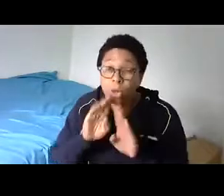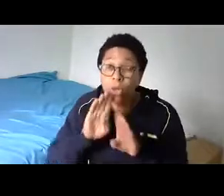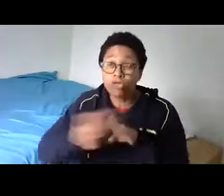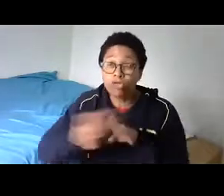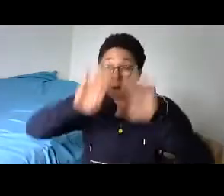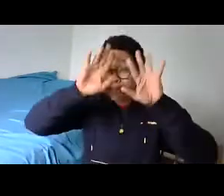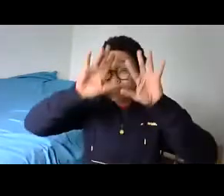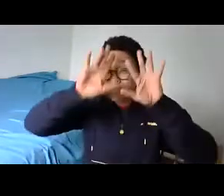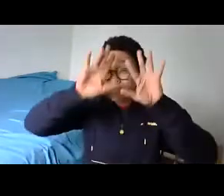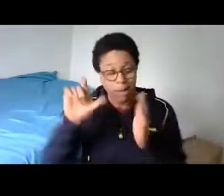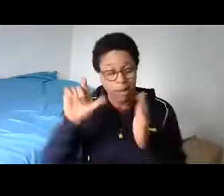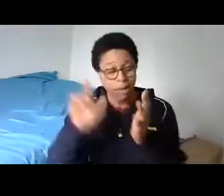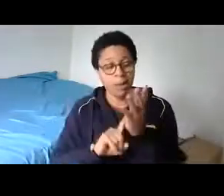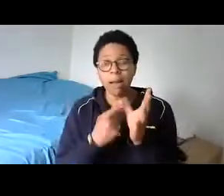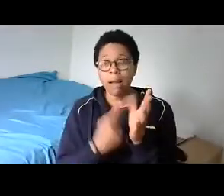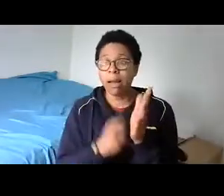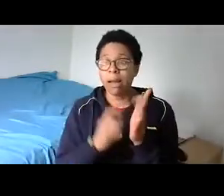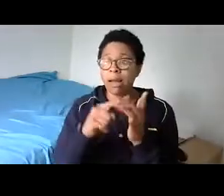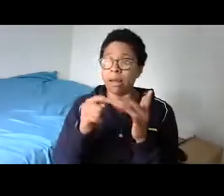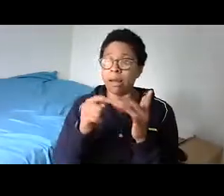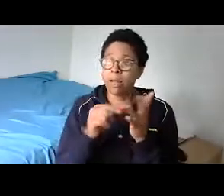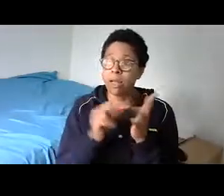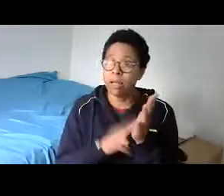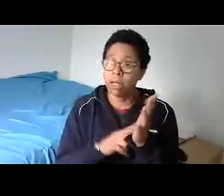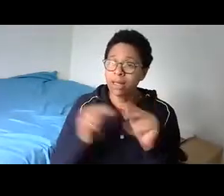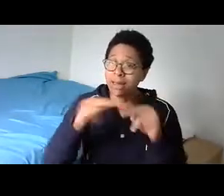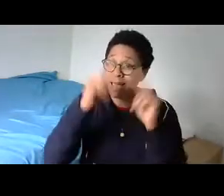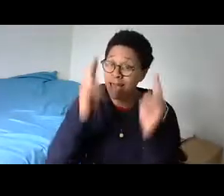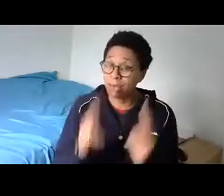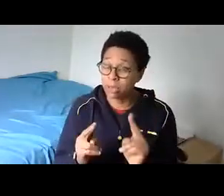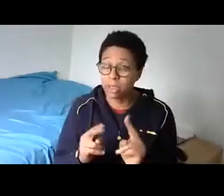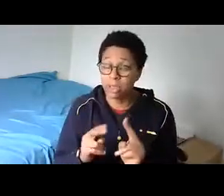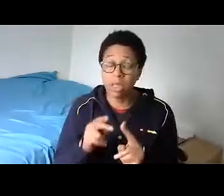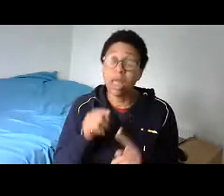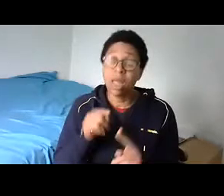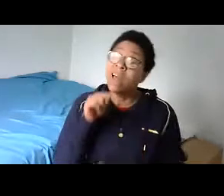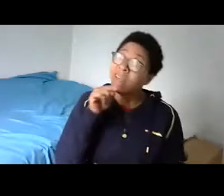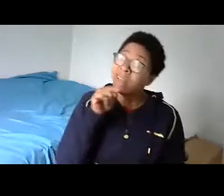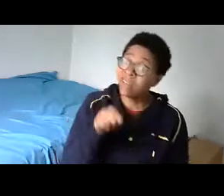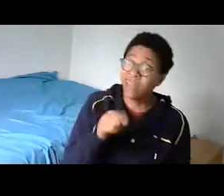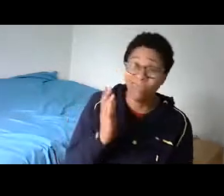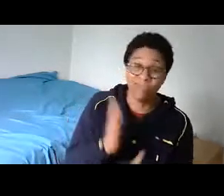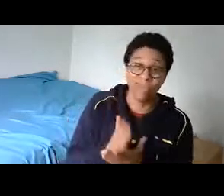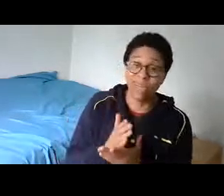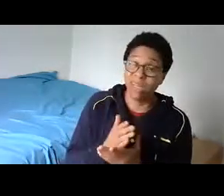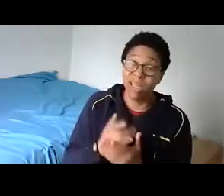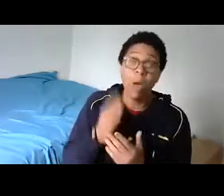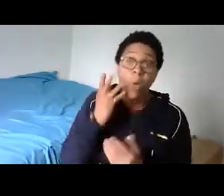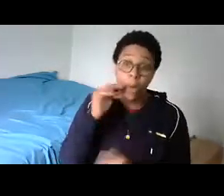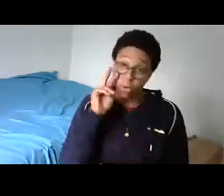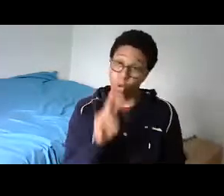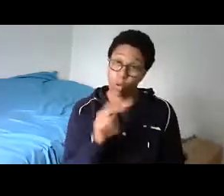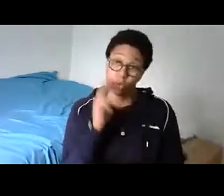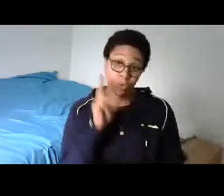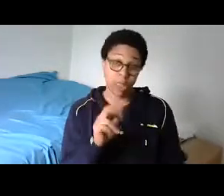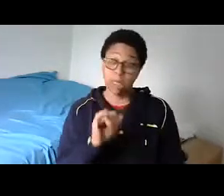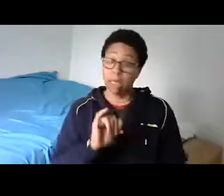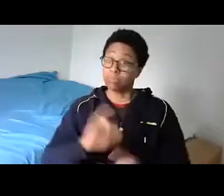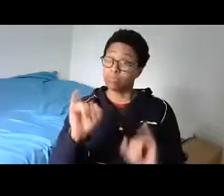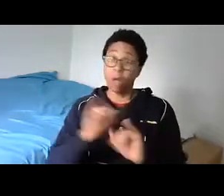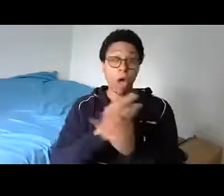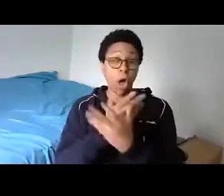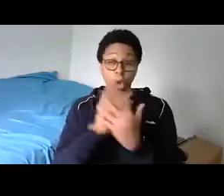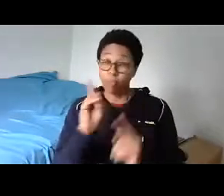about people, tenants, what they have to say about them. It's the worst agency in the whole country. They are very, very